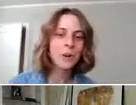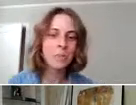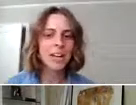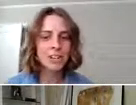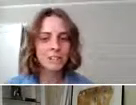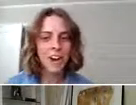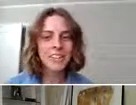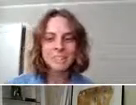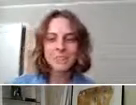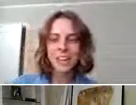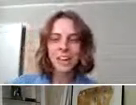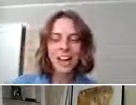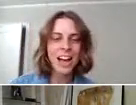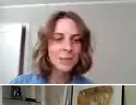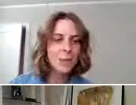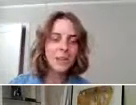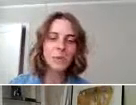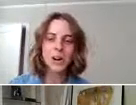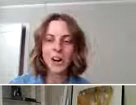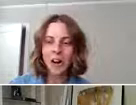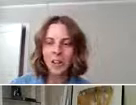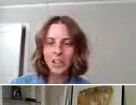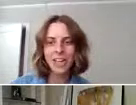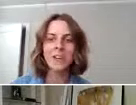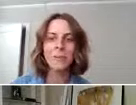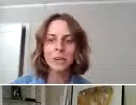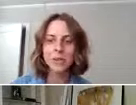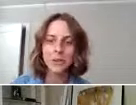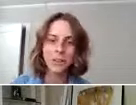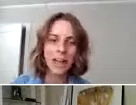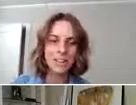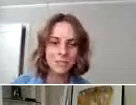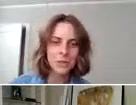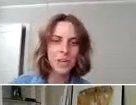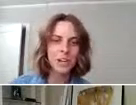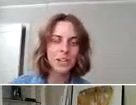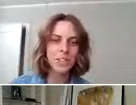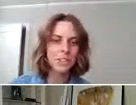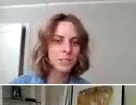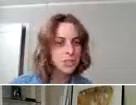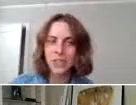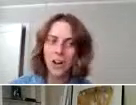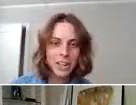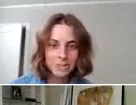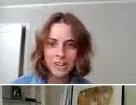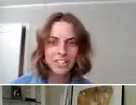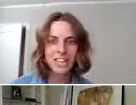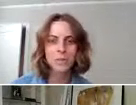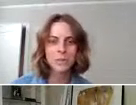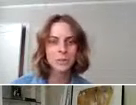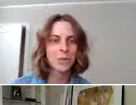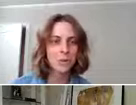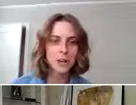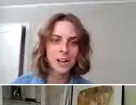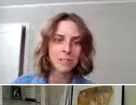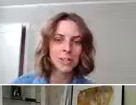Valerie is the program manager of HAHS. As we were all looking out our windows over the last few years, just longing for an